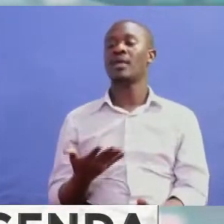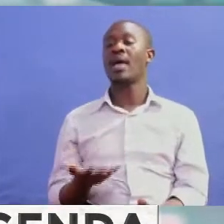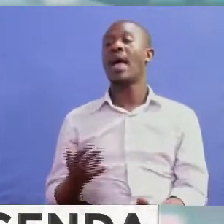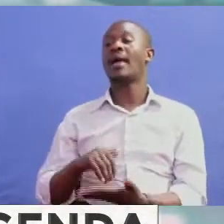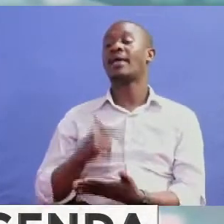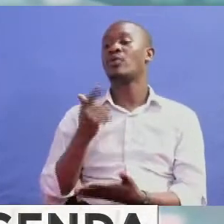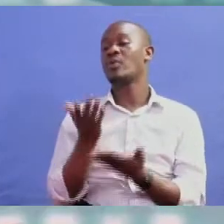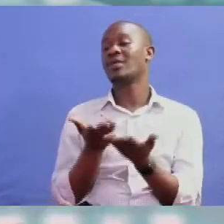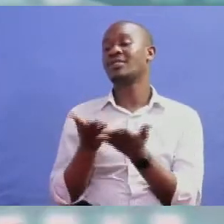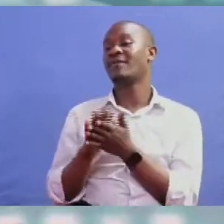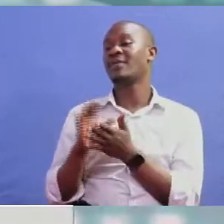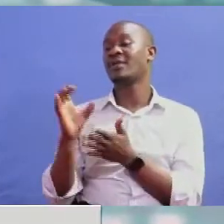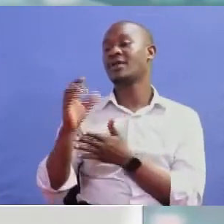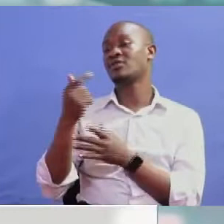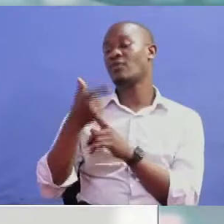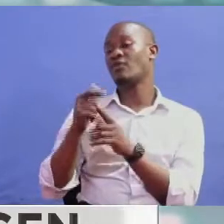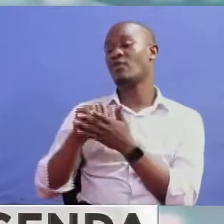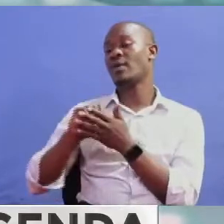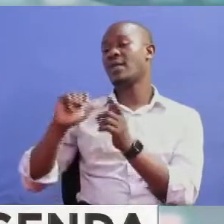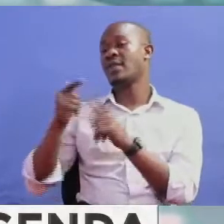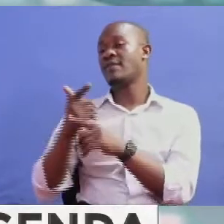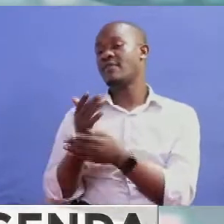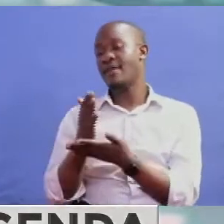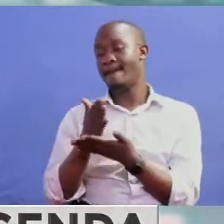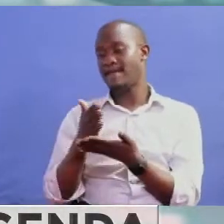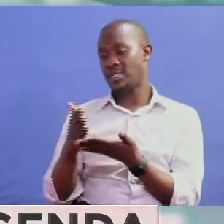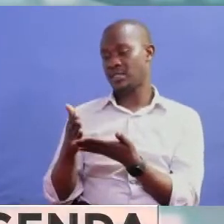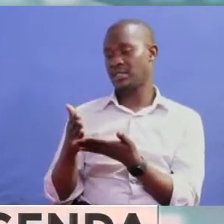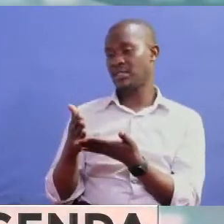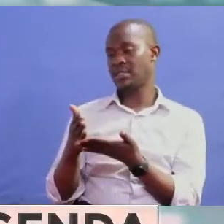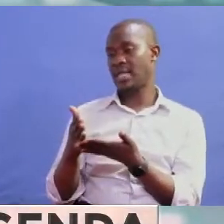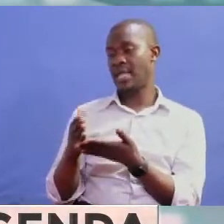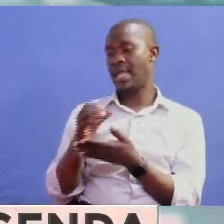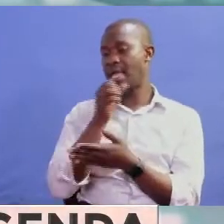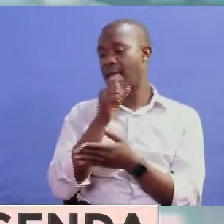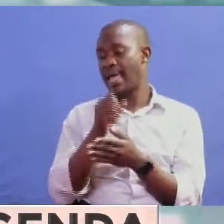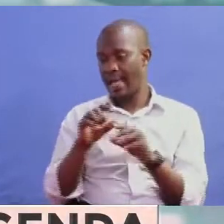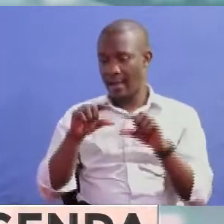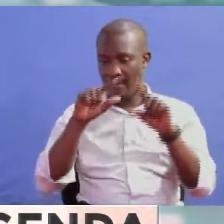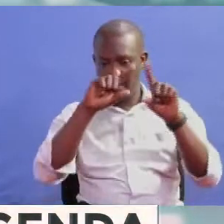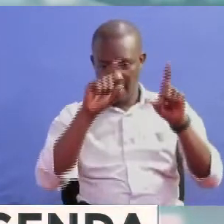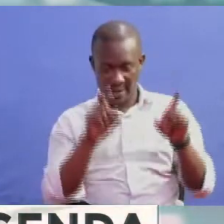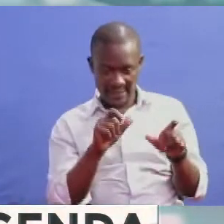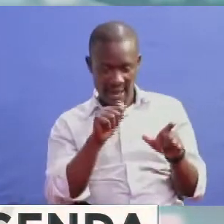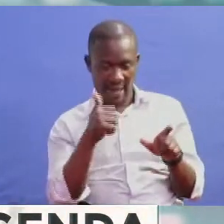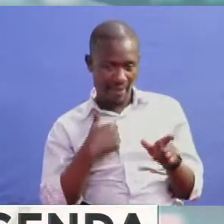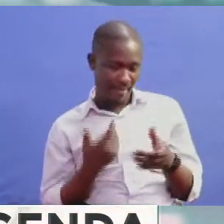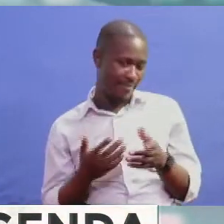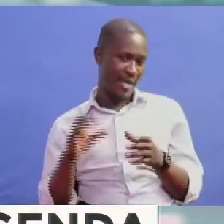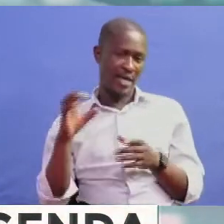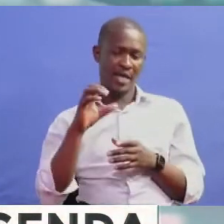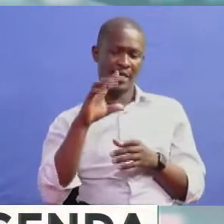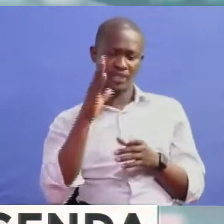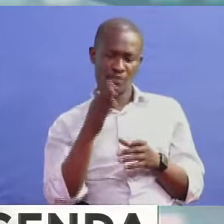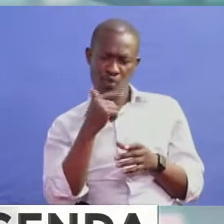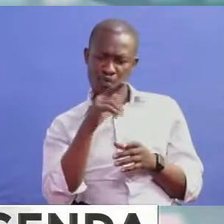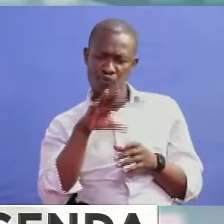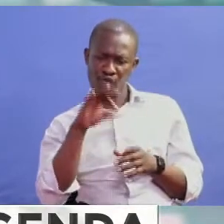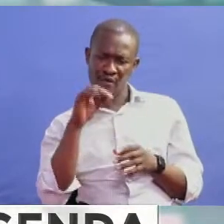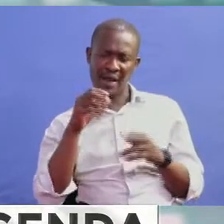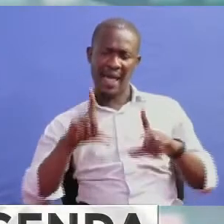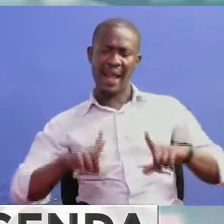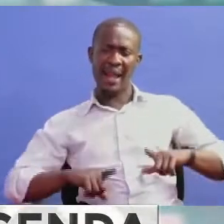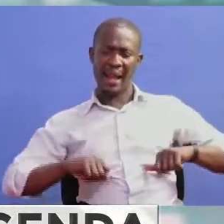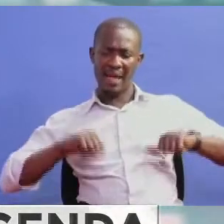we are serving customers from different segments, different age brackets. There are customers whom were found alive